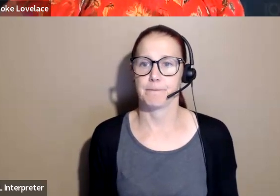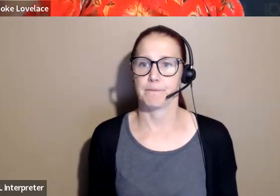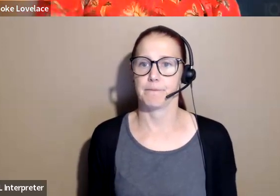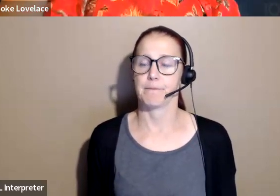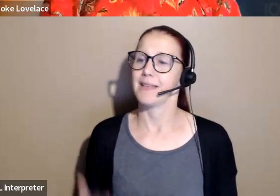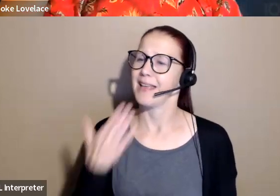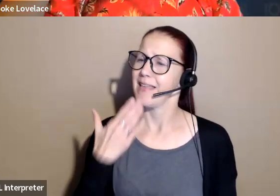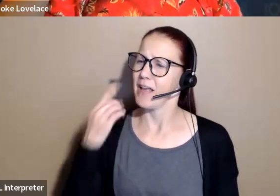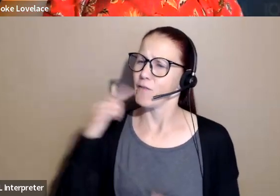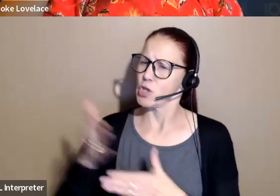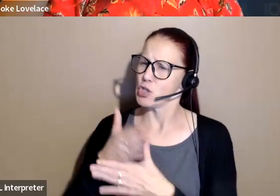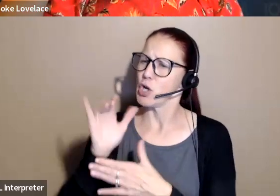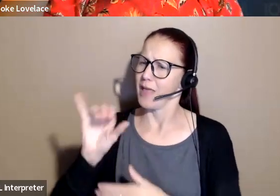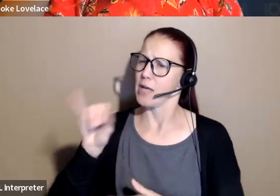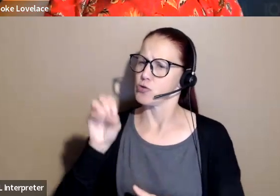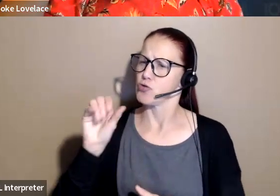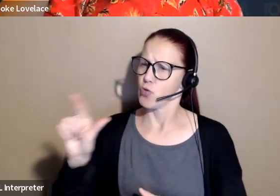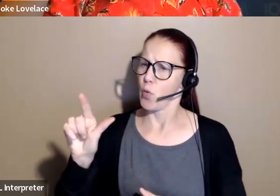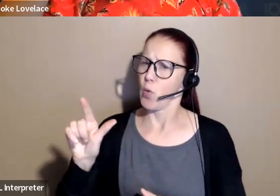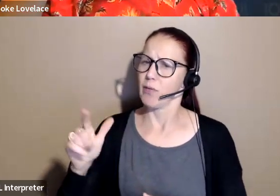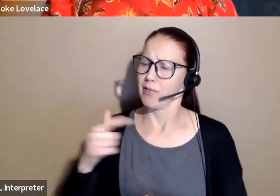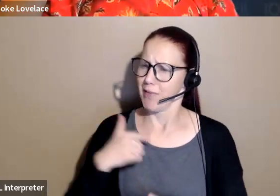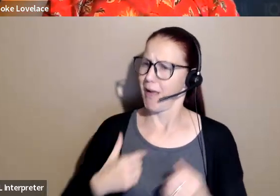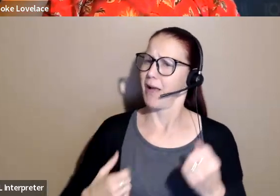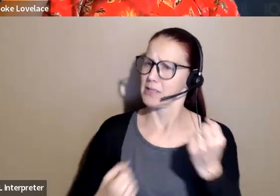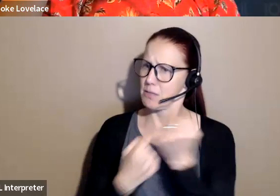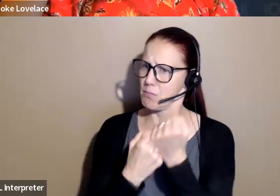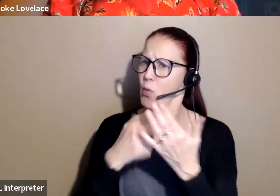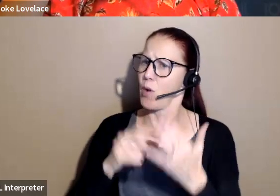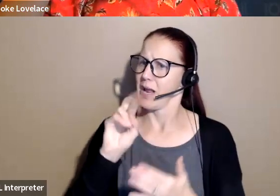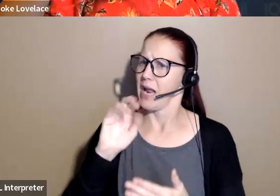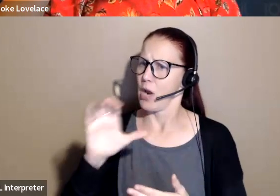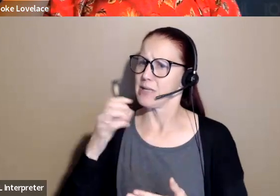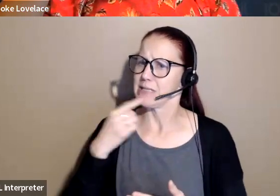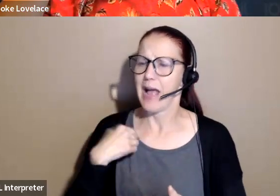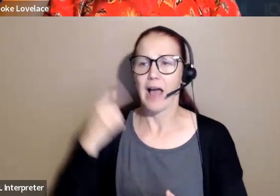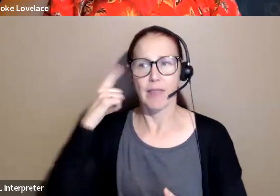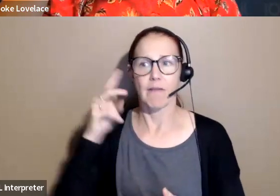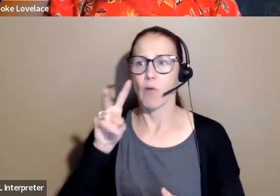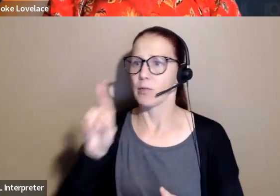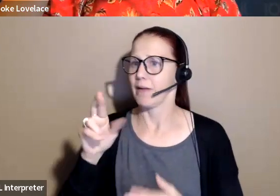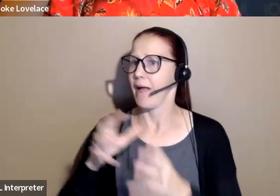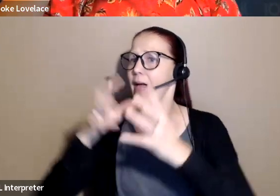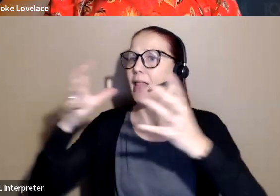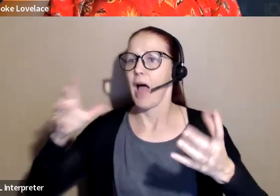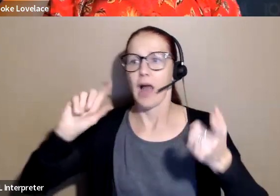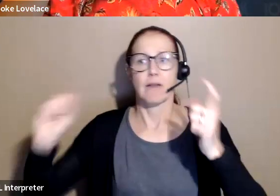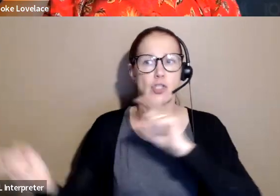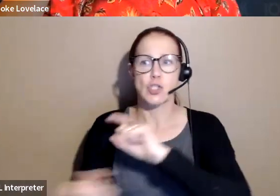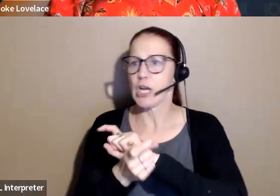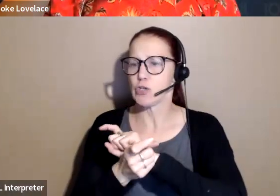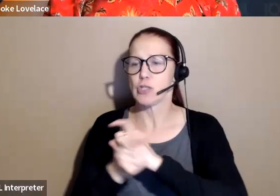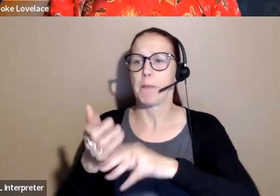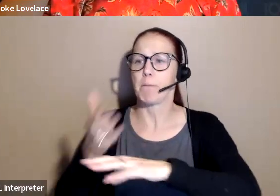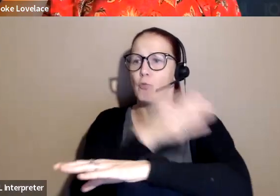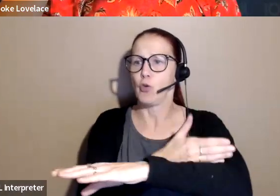Thanks for sharing that, Joel. I echo what Eric says, that I think Voc Rehab has made a lot of changes just because I've